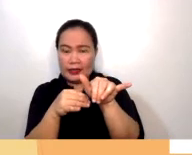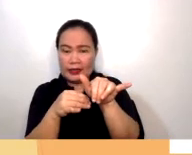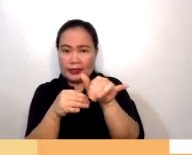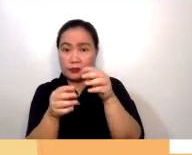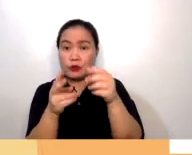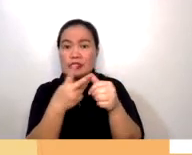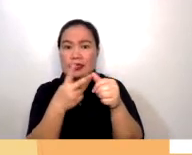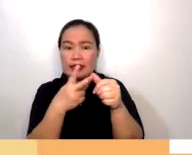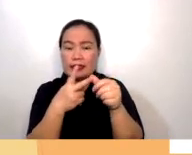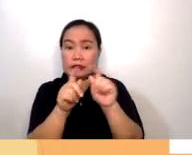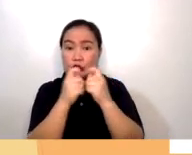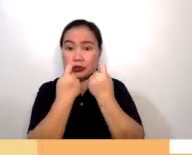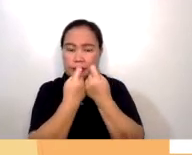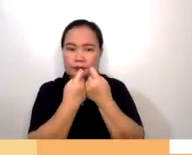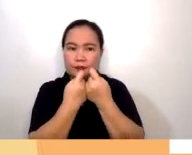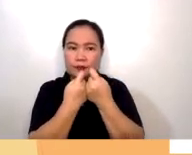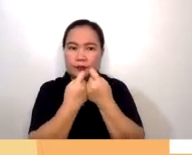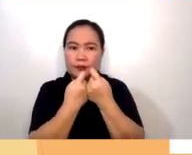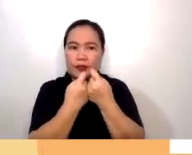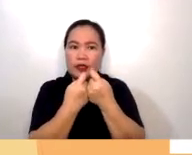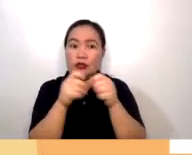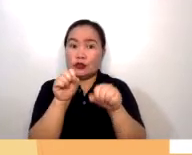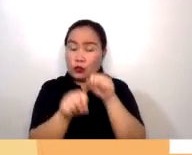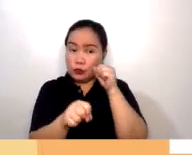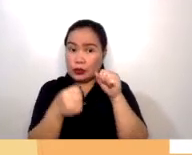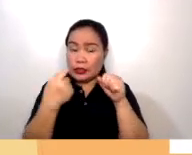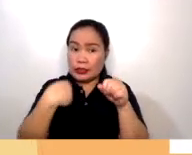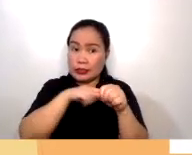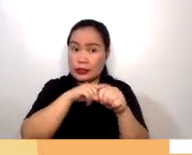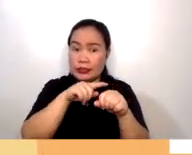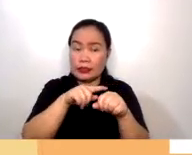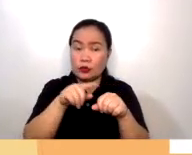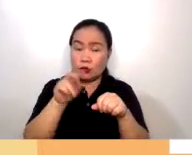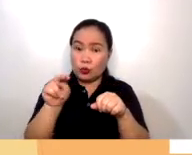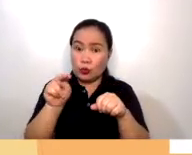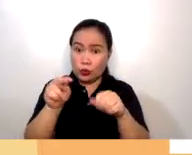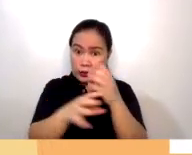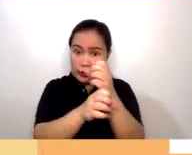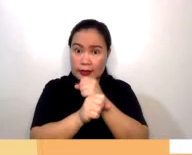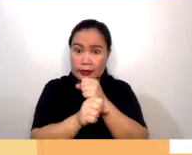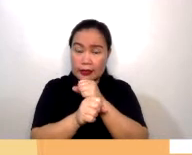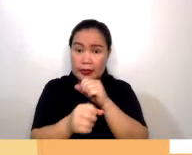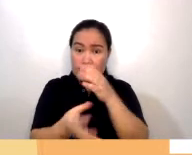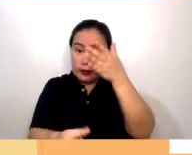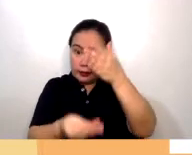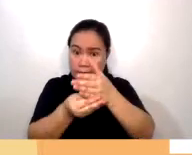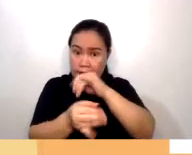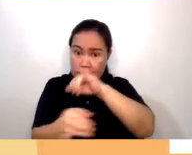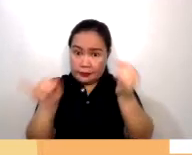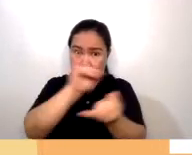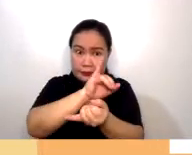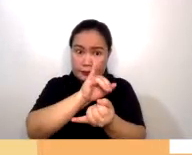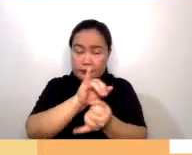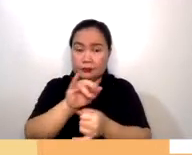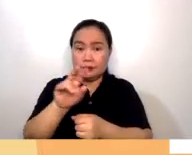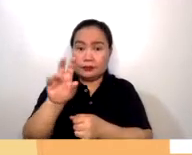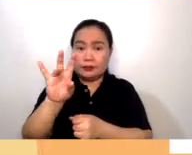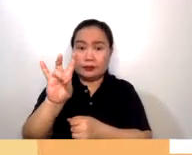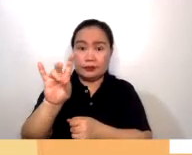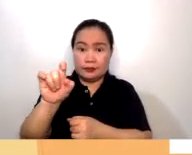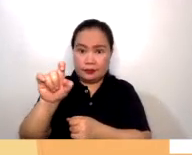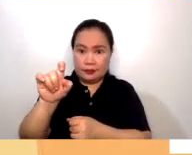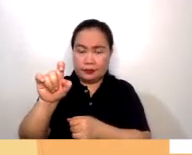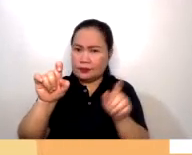the additive inverse of 7x. So, that is equal to